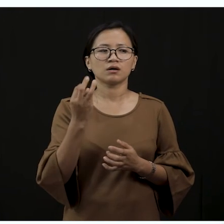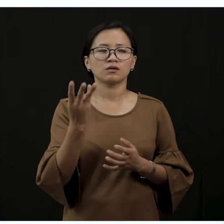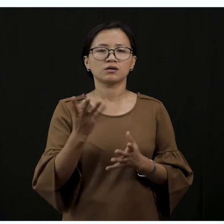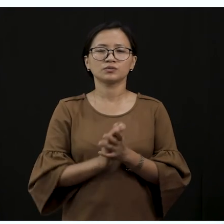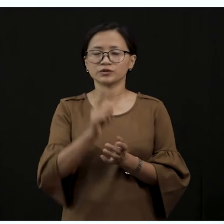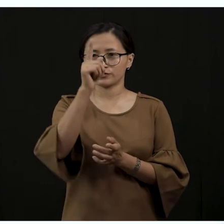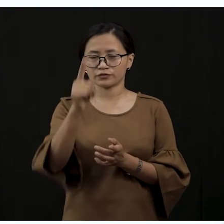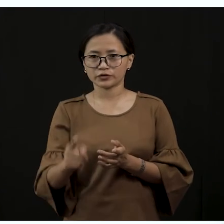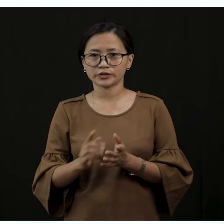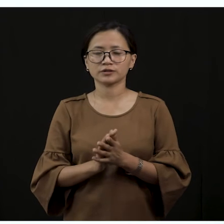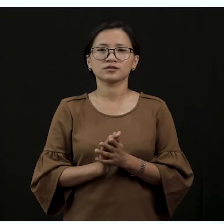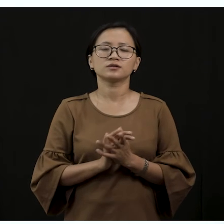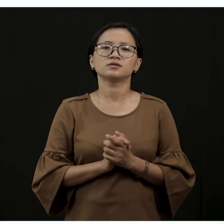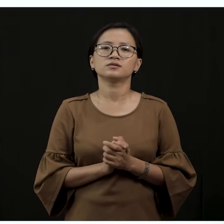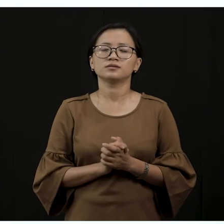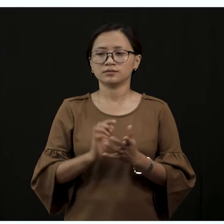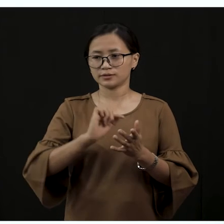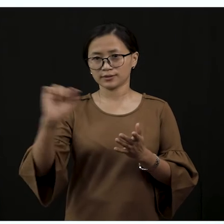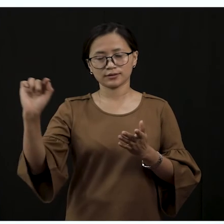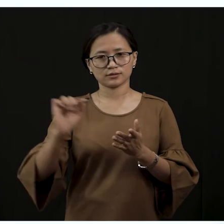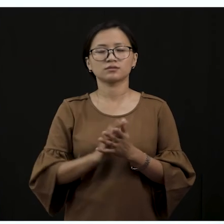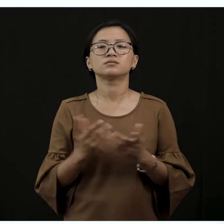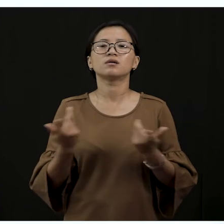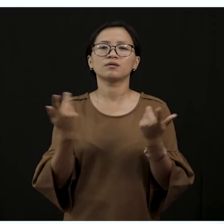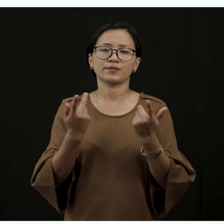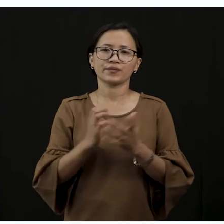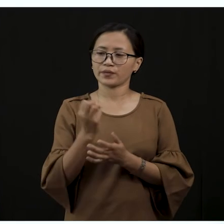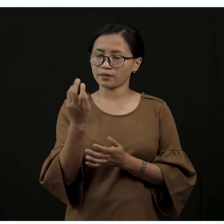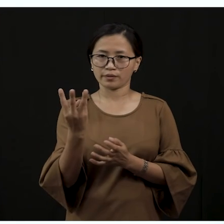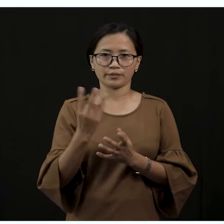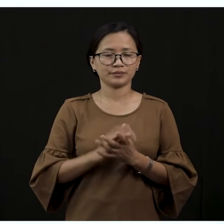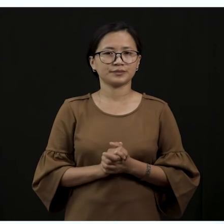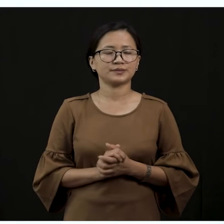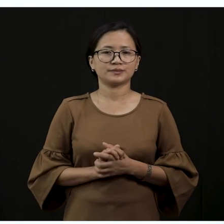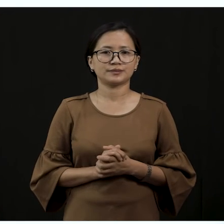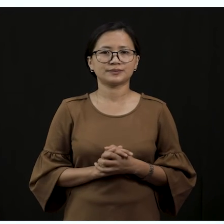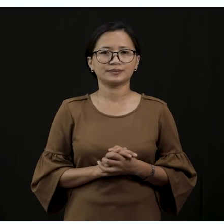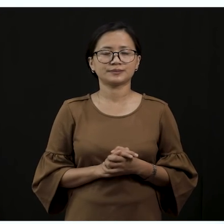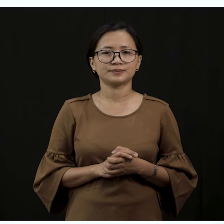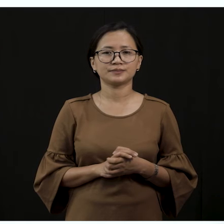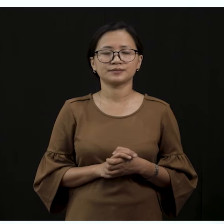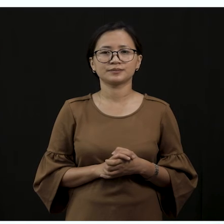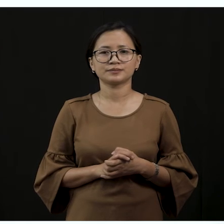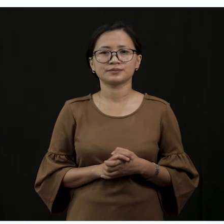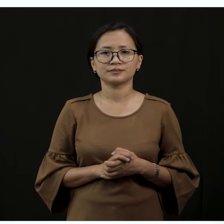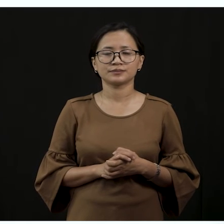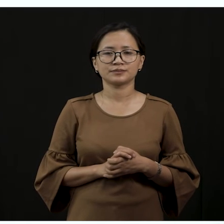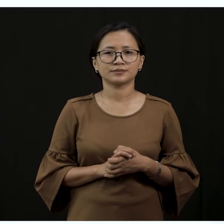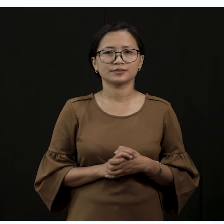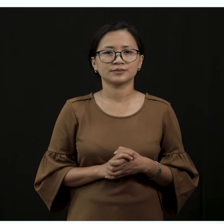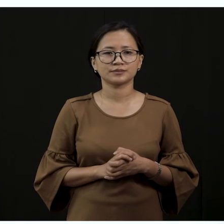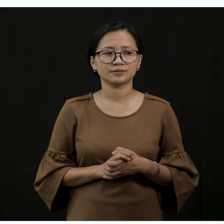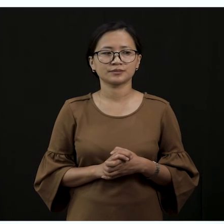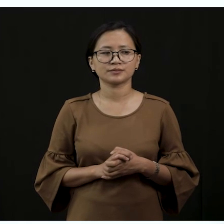many vertical lines are here? How many vertical lines? Vertical lines means